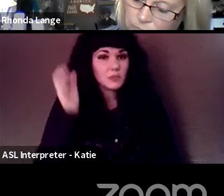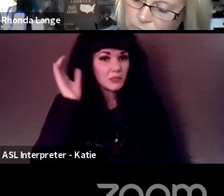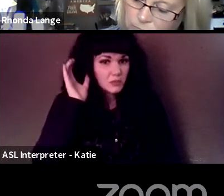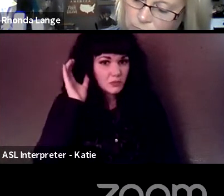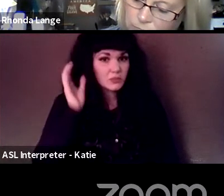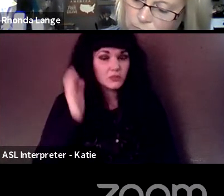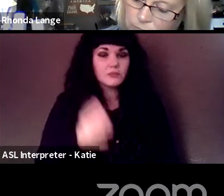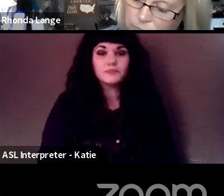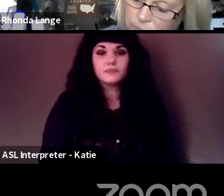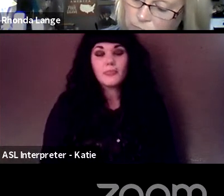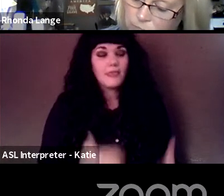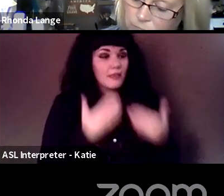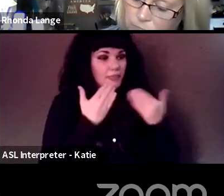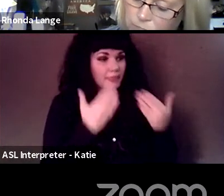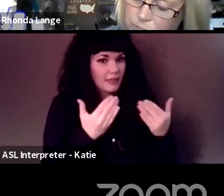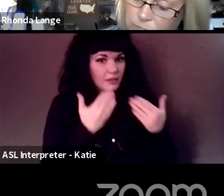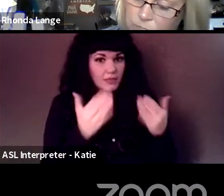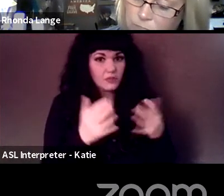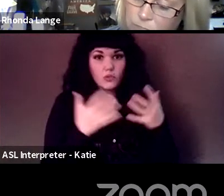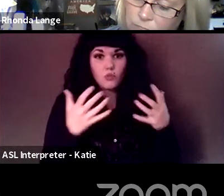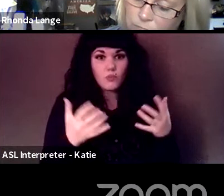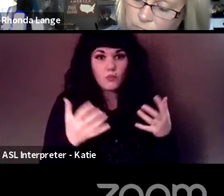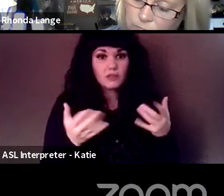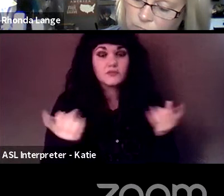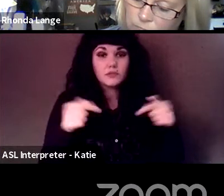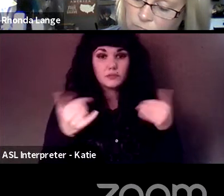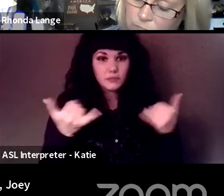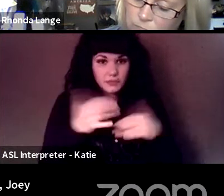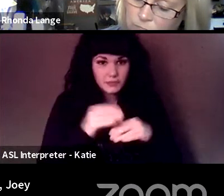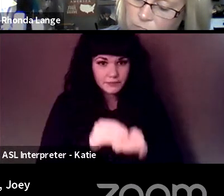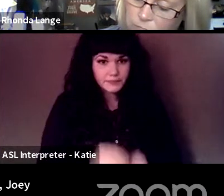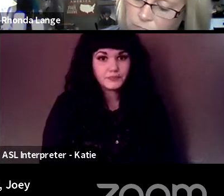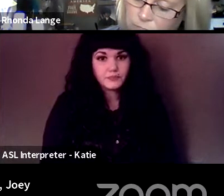to the commission this evening. Can we hear from 7, please?